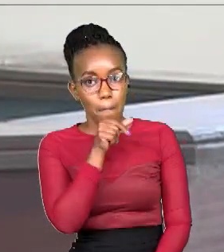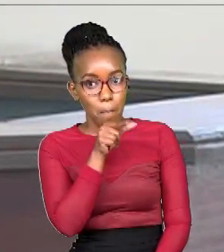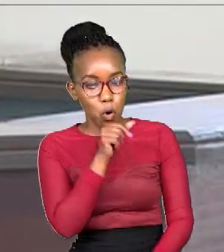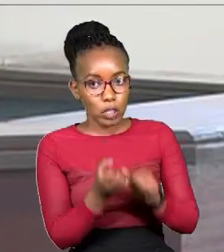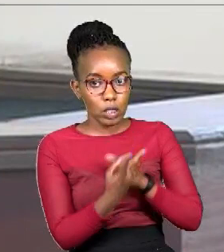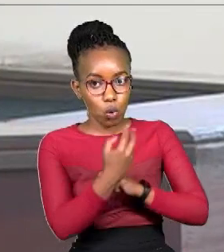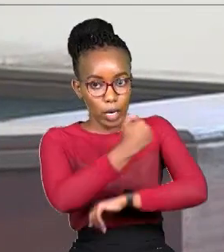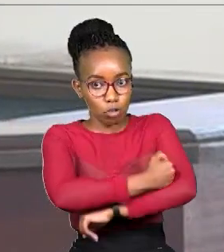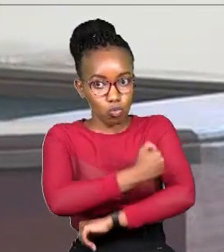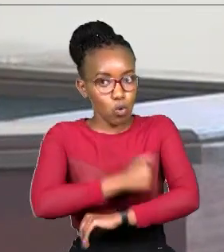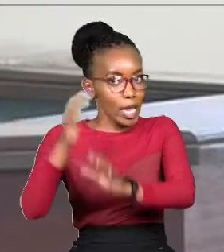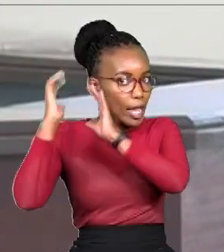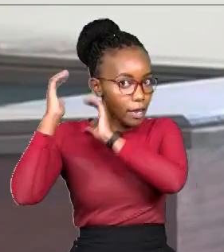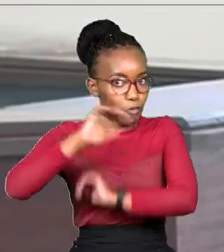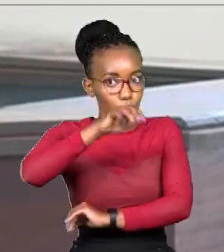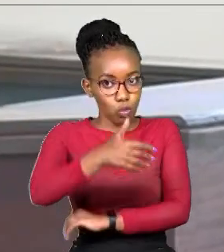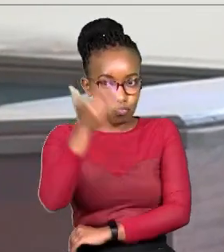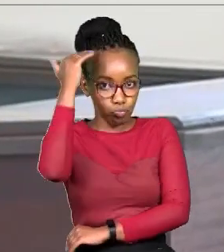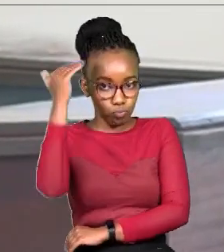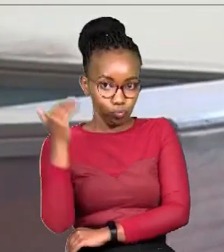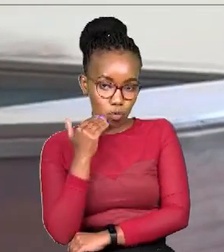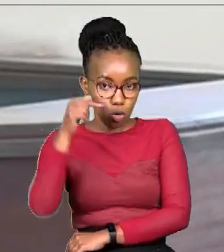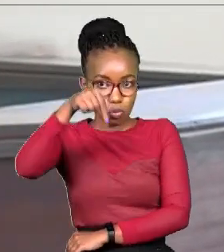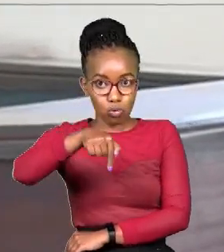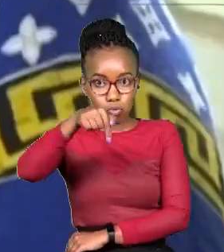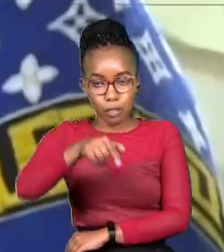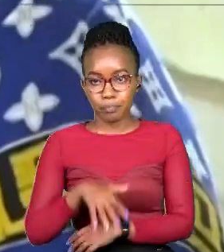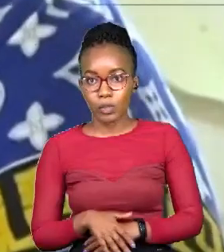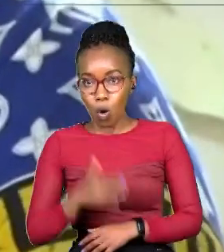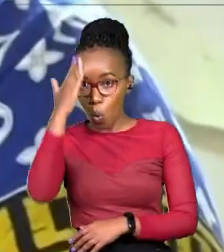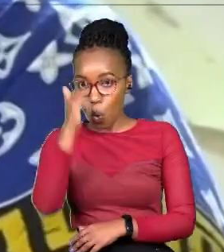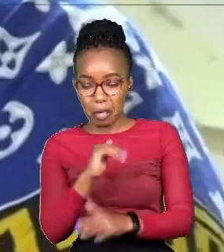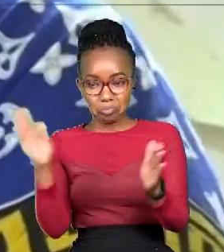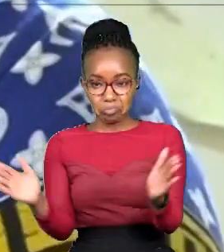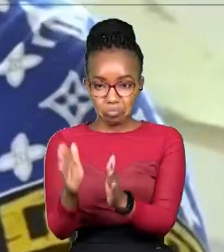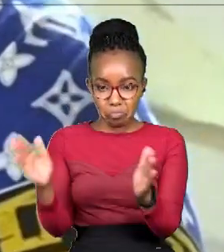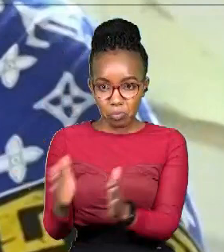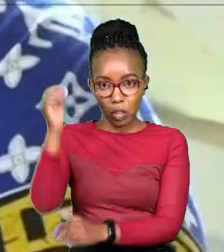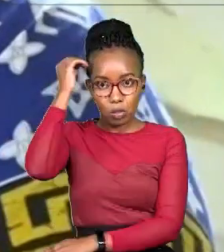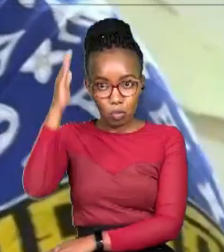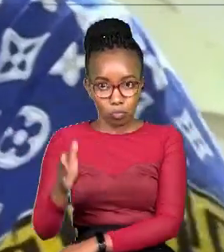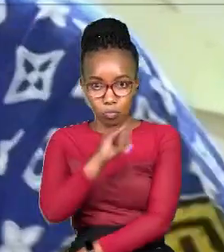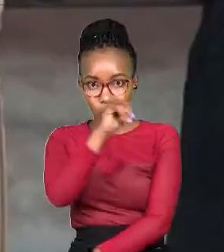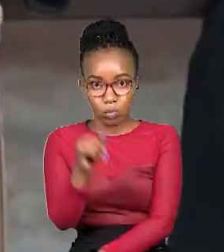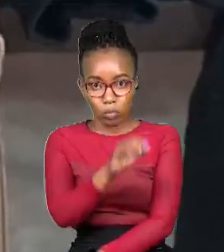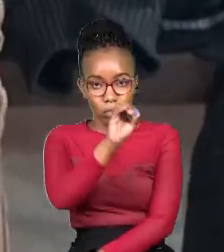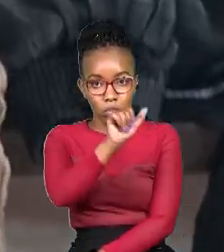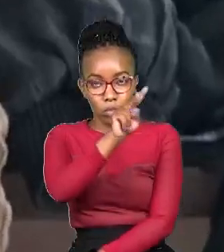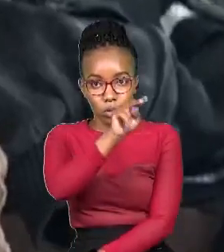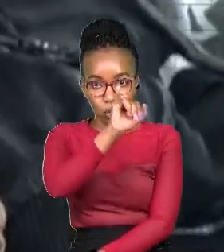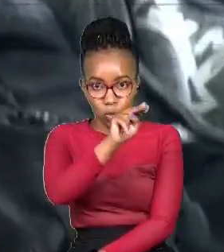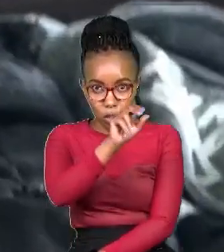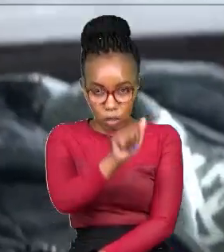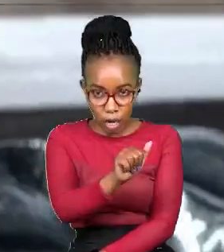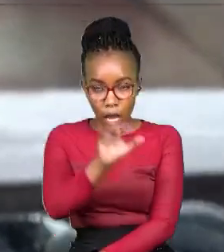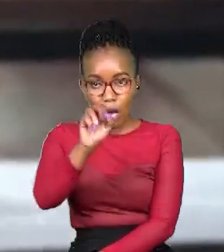School in Kilifi County were arraigned in court earlier today on charges of incitement. Joanina Kabogo and Nicholas Ouma